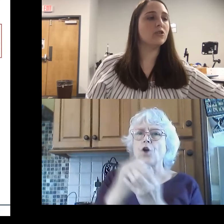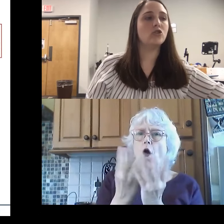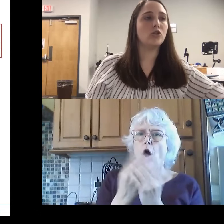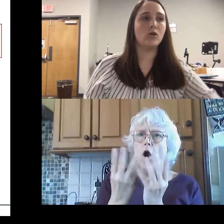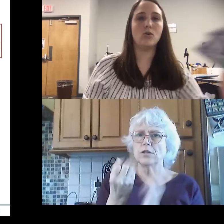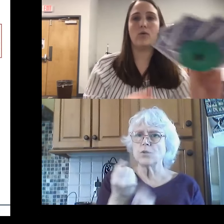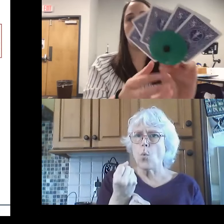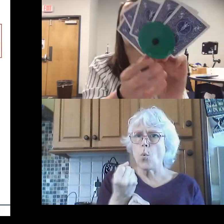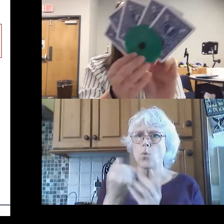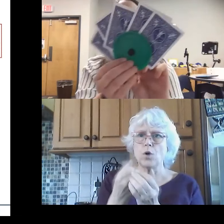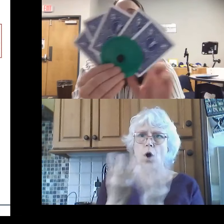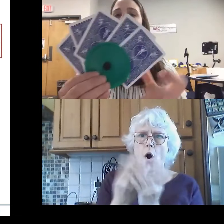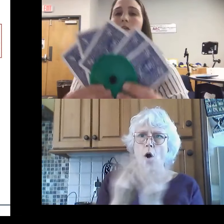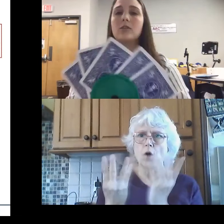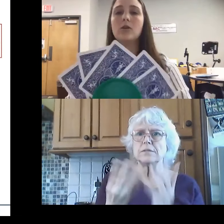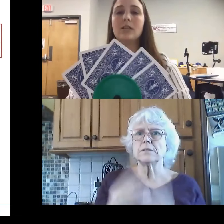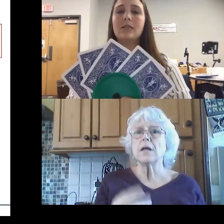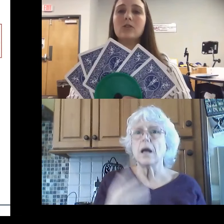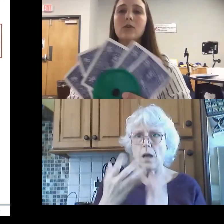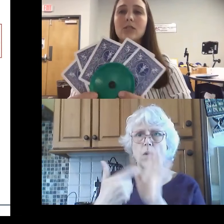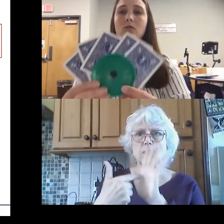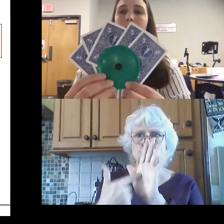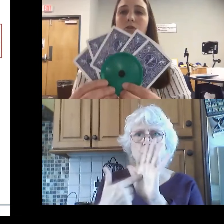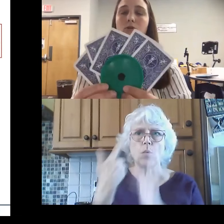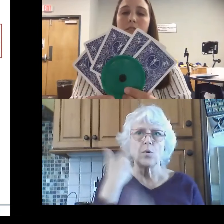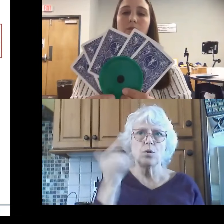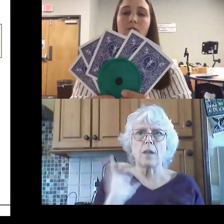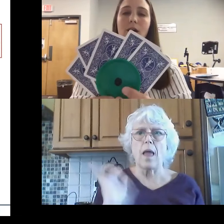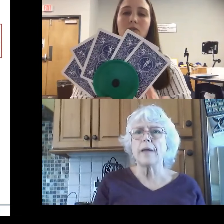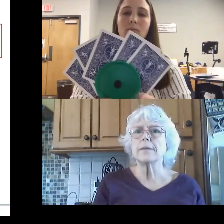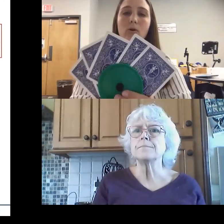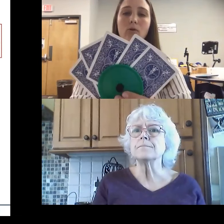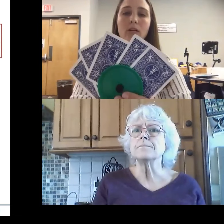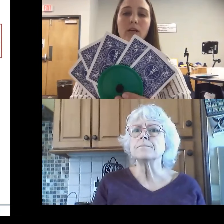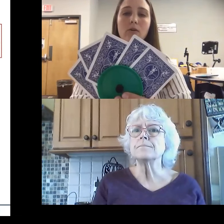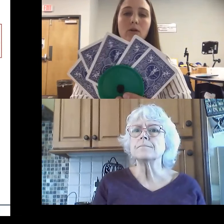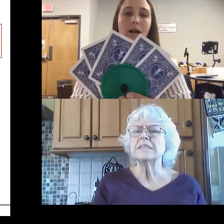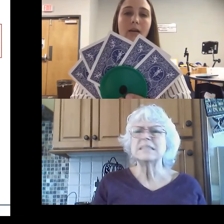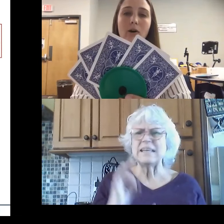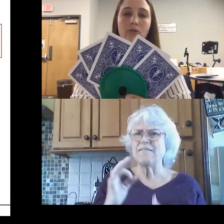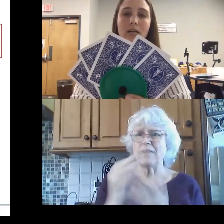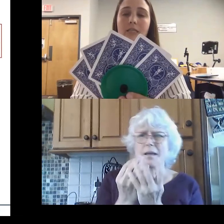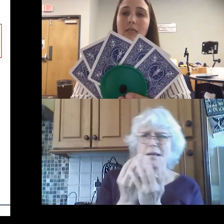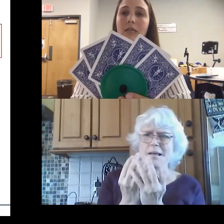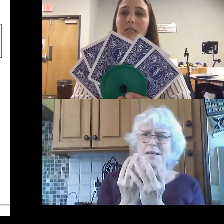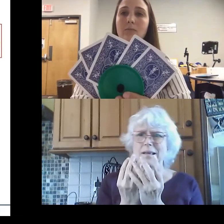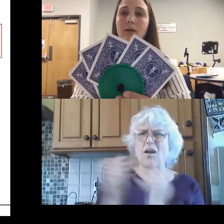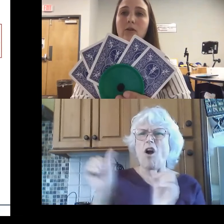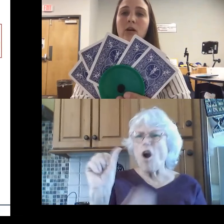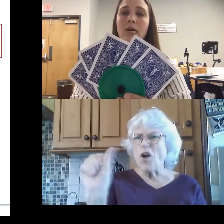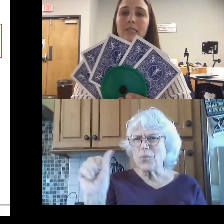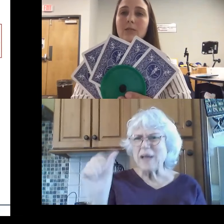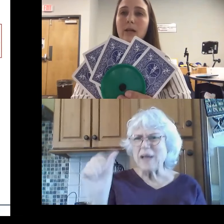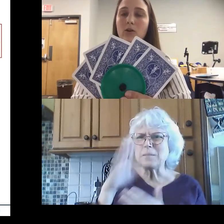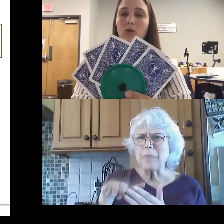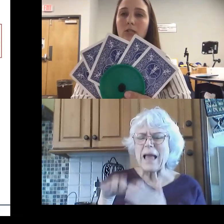one to show. Um, so essentially what you would do is if you had trouble holding it or had arthritis and needed to be